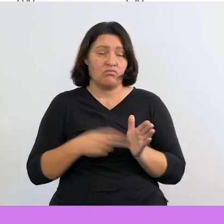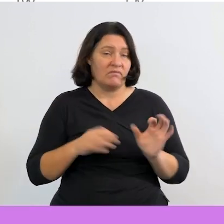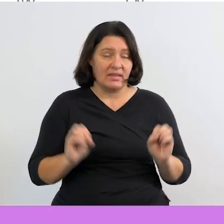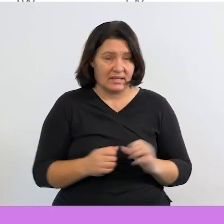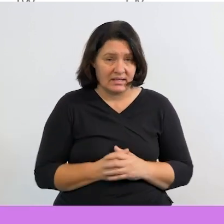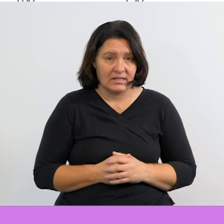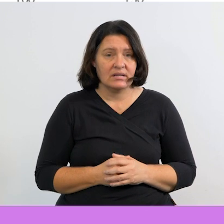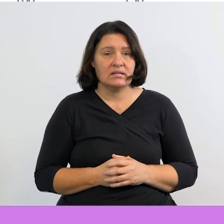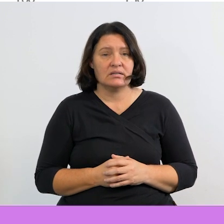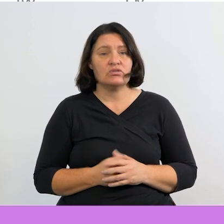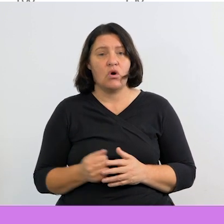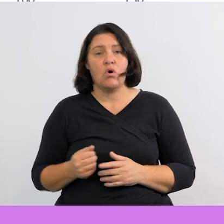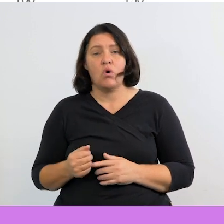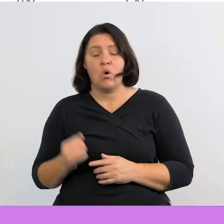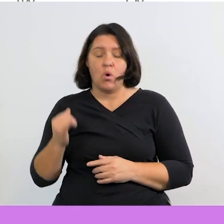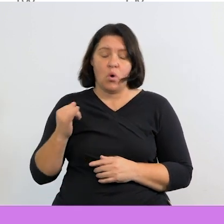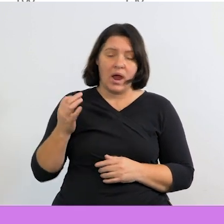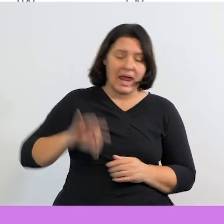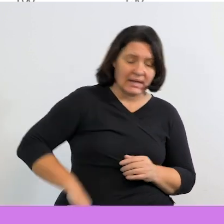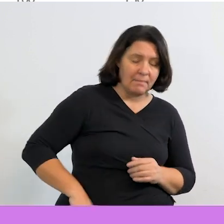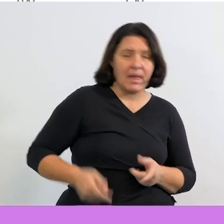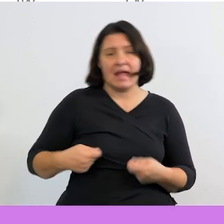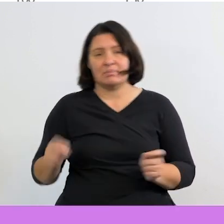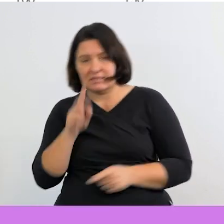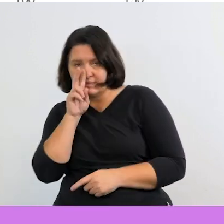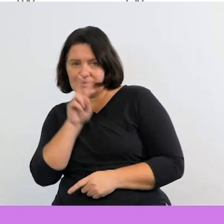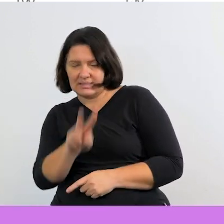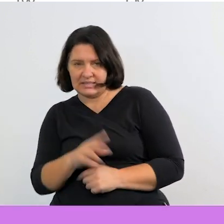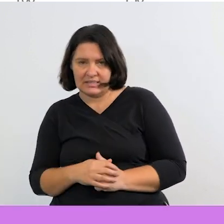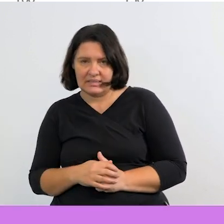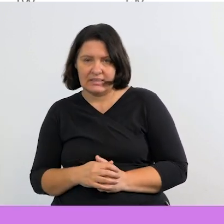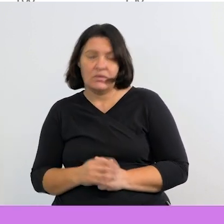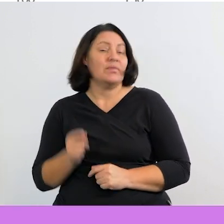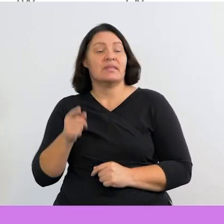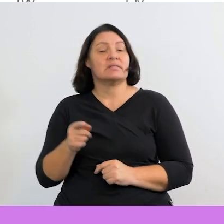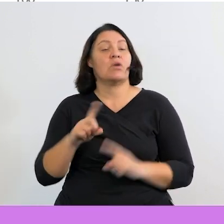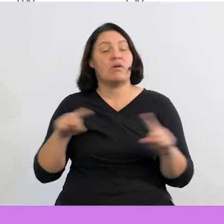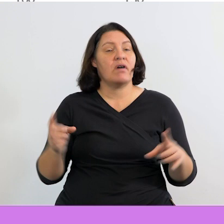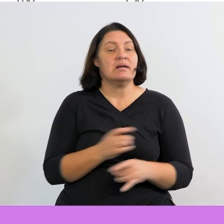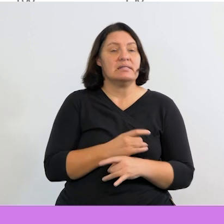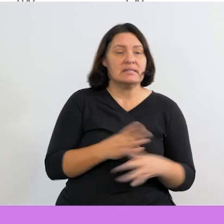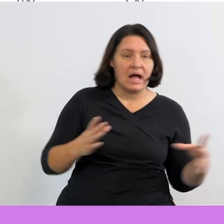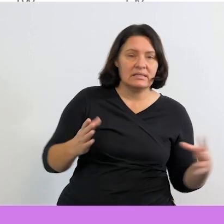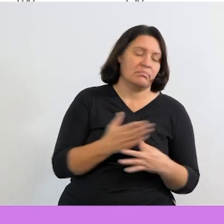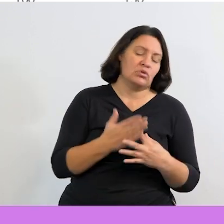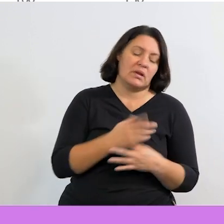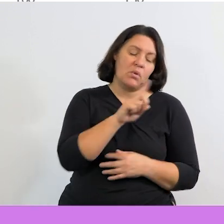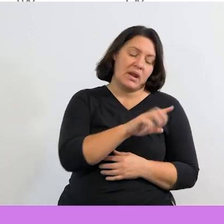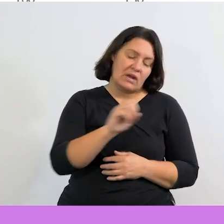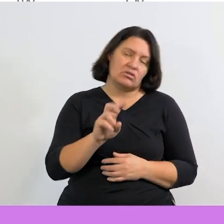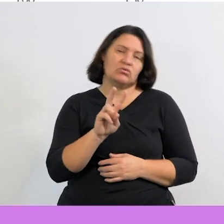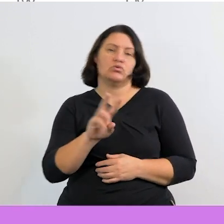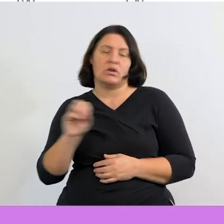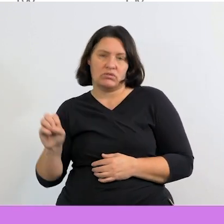labeled. And this will be my expenses, right? Simply because I can see with this graph, it starts at between 100